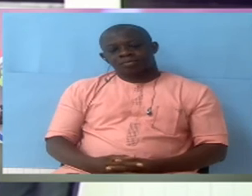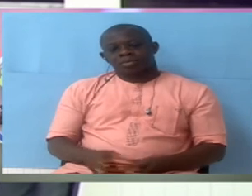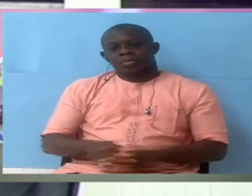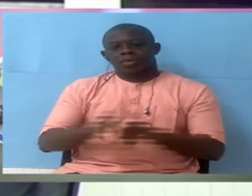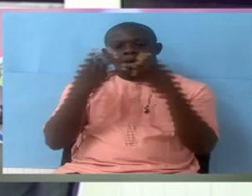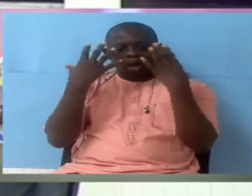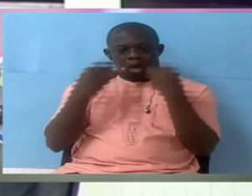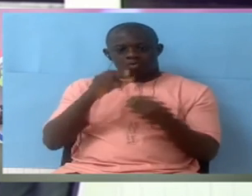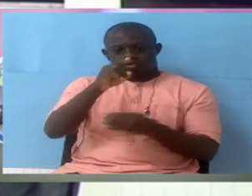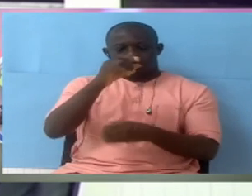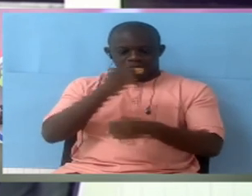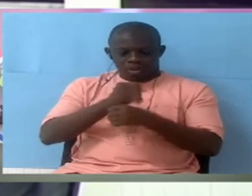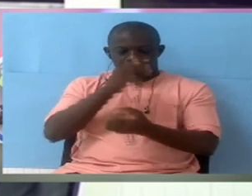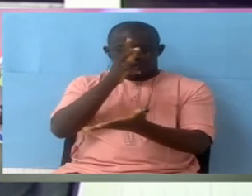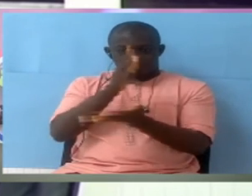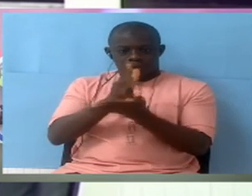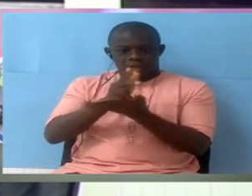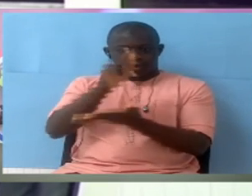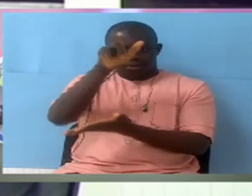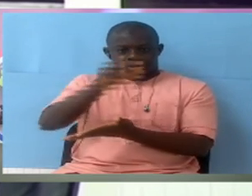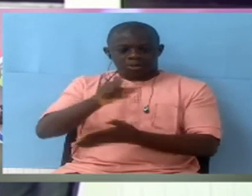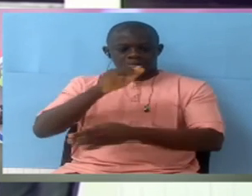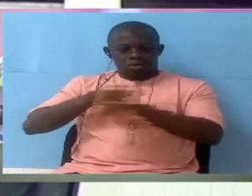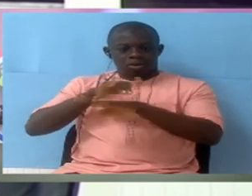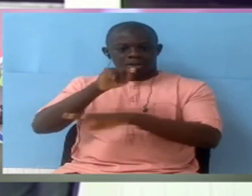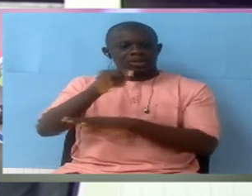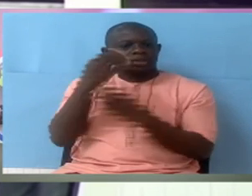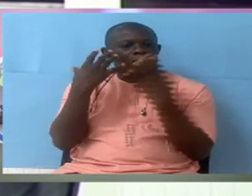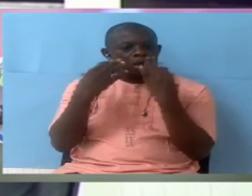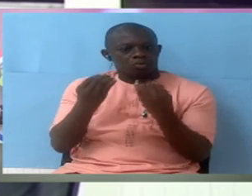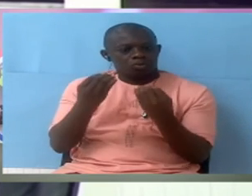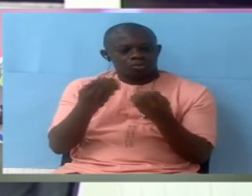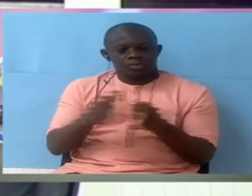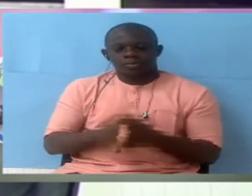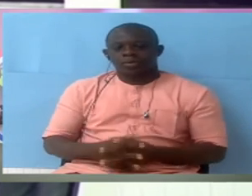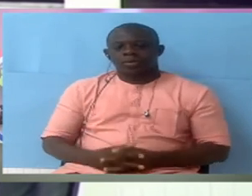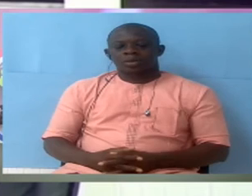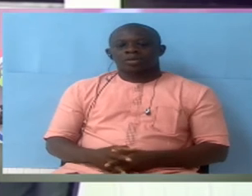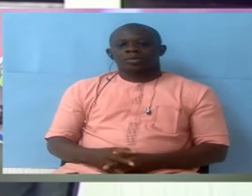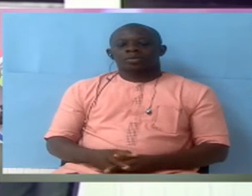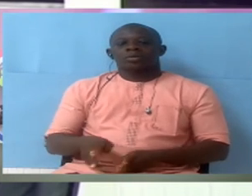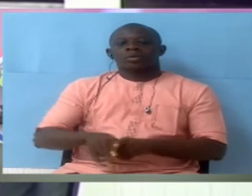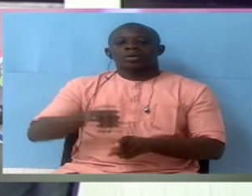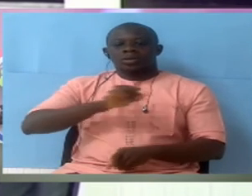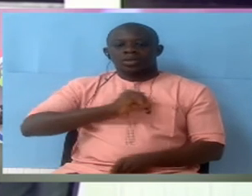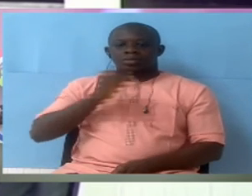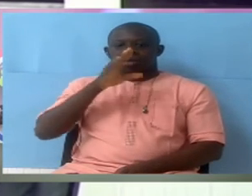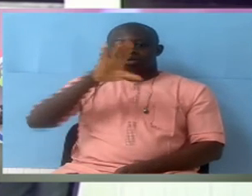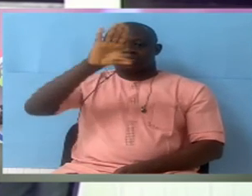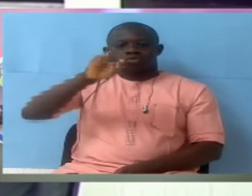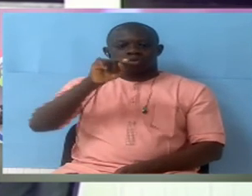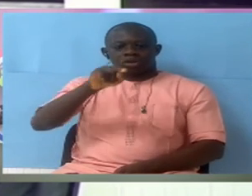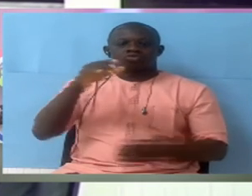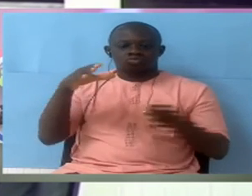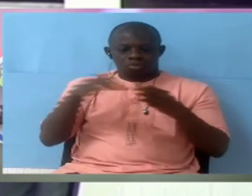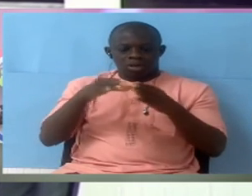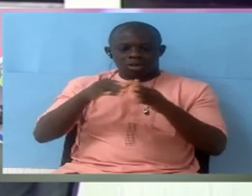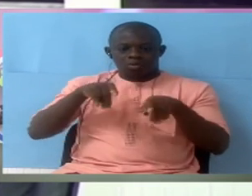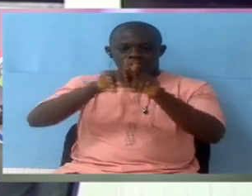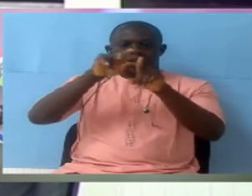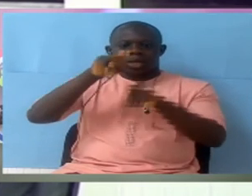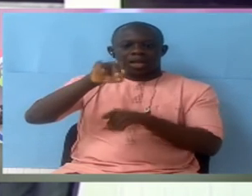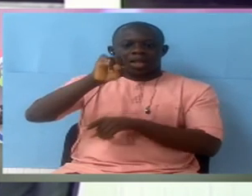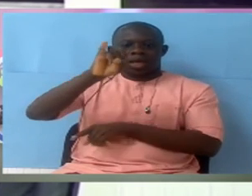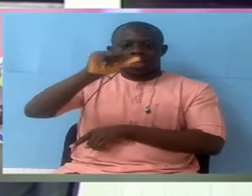How can you be a witness to this? Naka nga neké sédé ci li? He said I have been doing this with the NIA here. Mune man dé